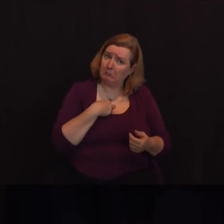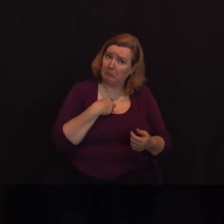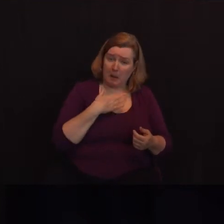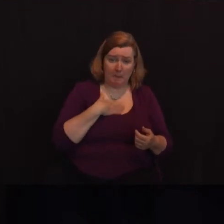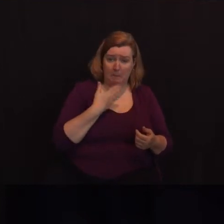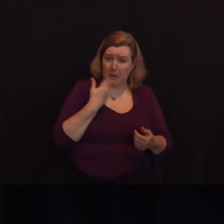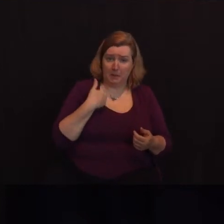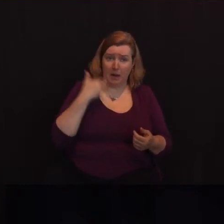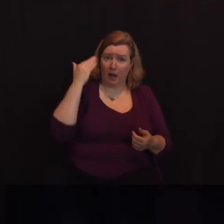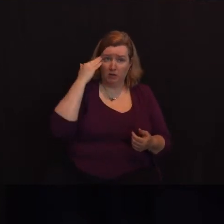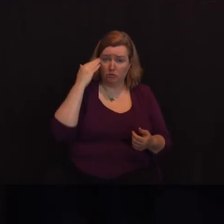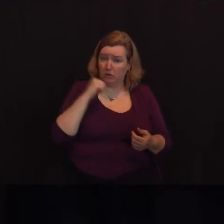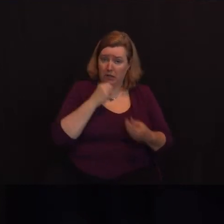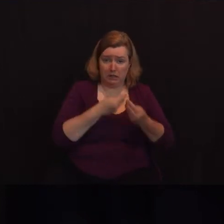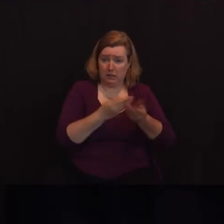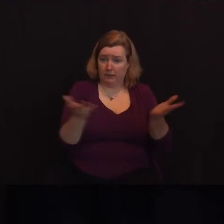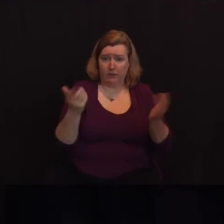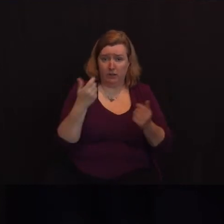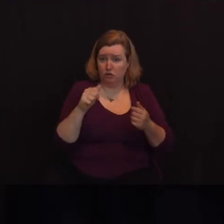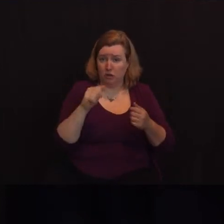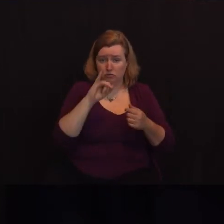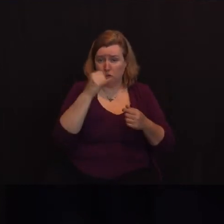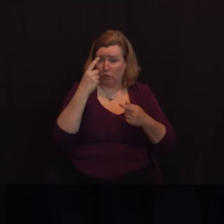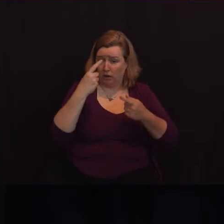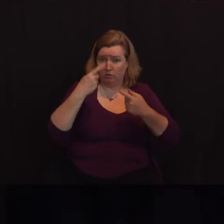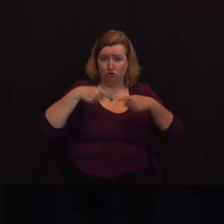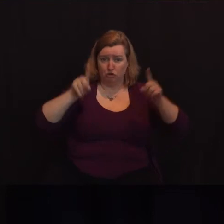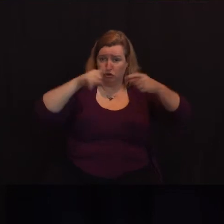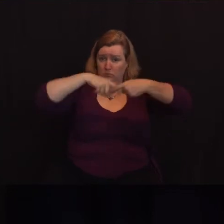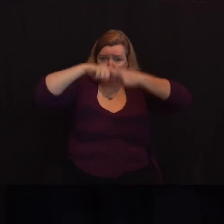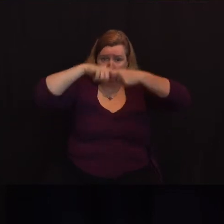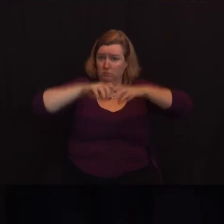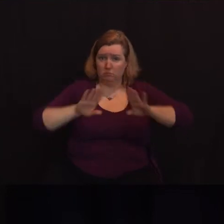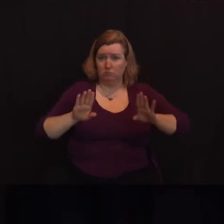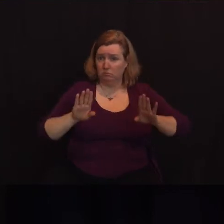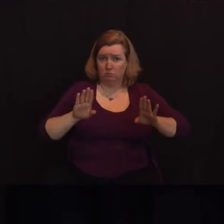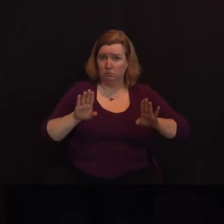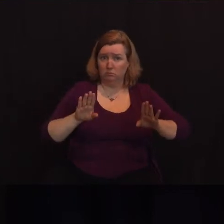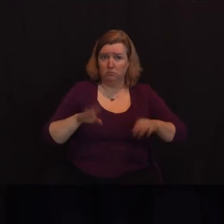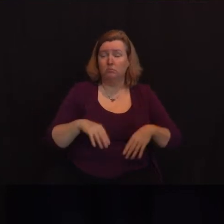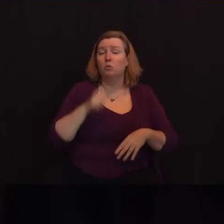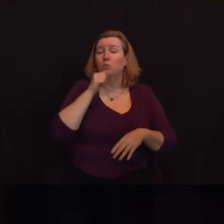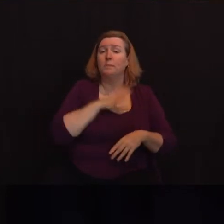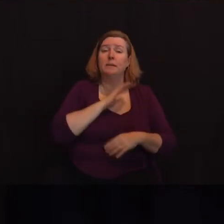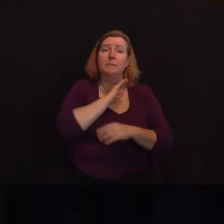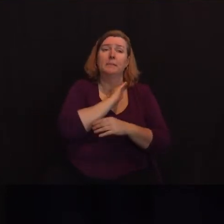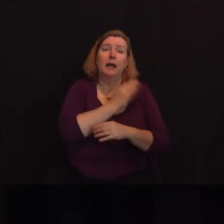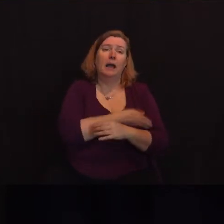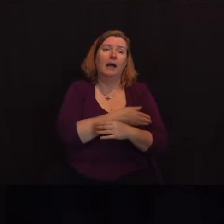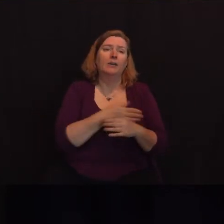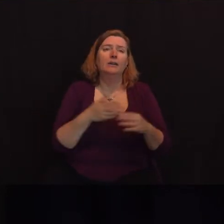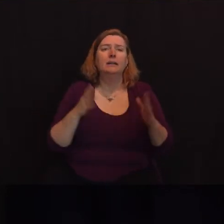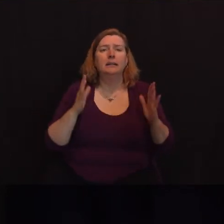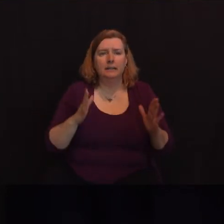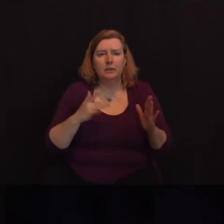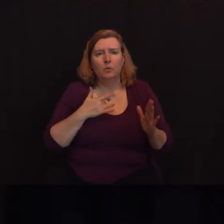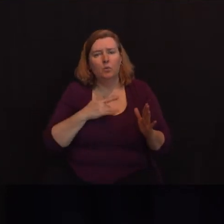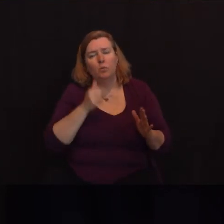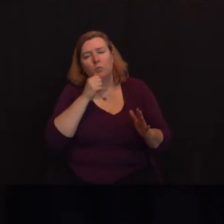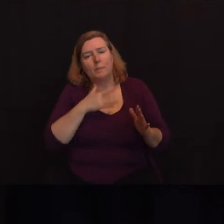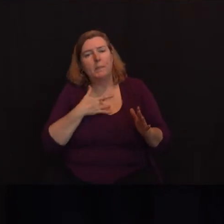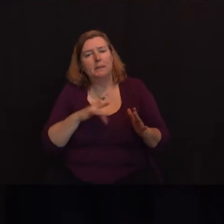11-day pause. On women's power, historically, women have been known to make most of the medical